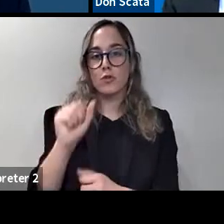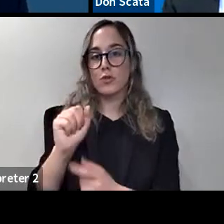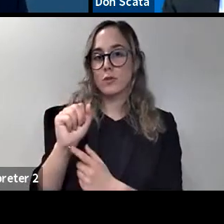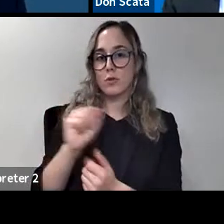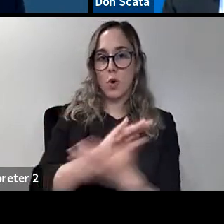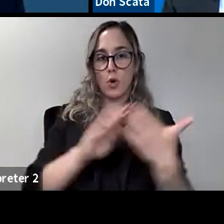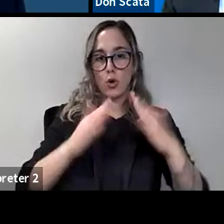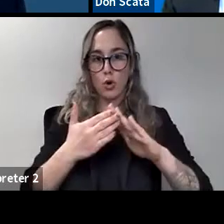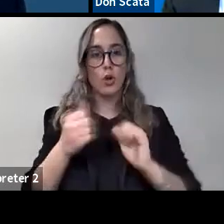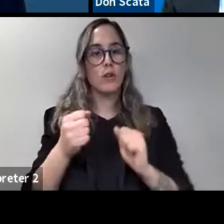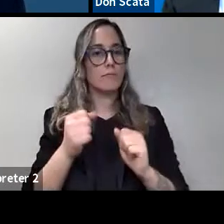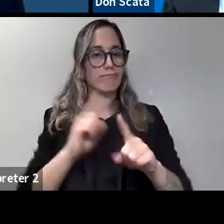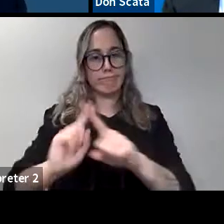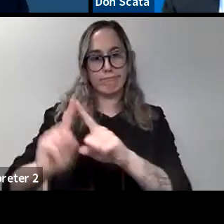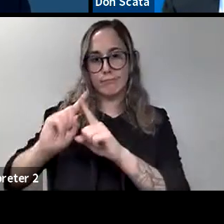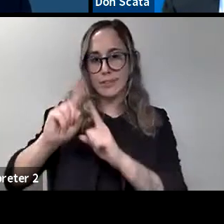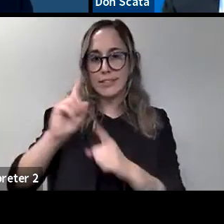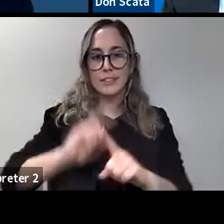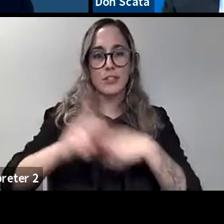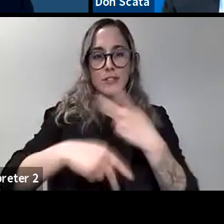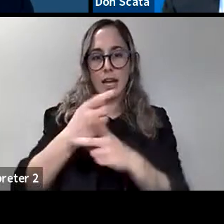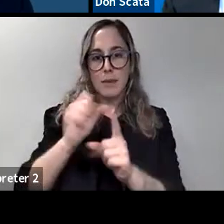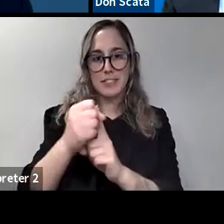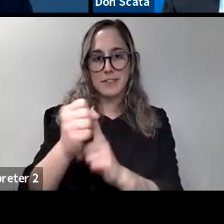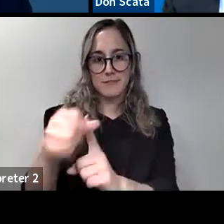even rural setting.